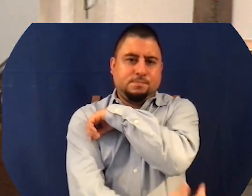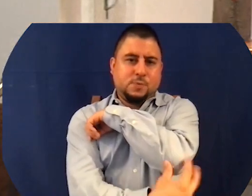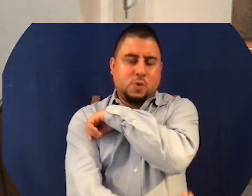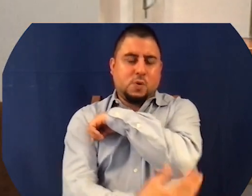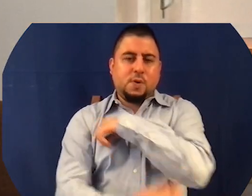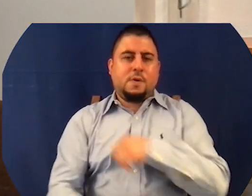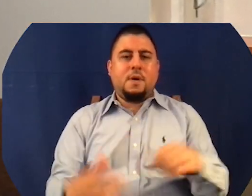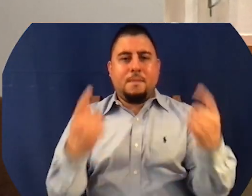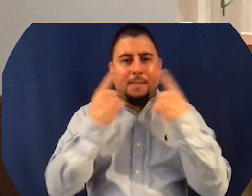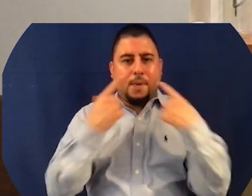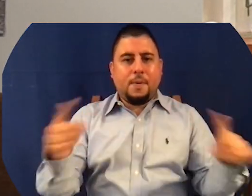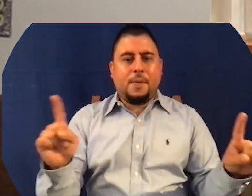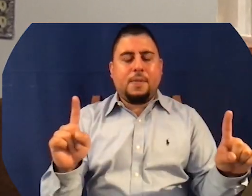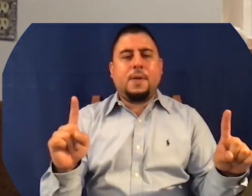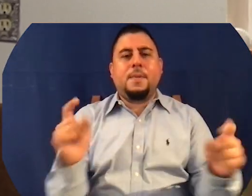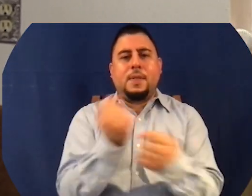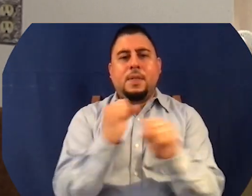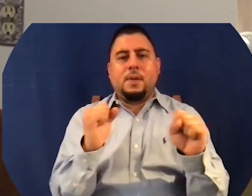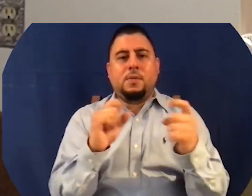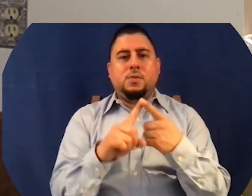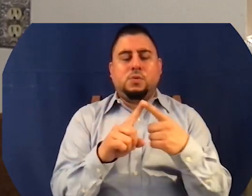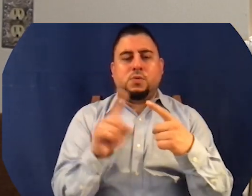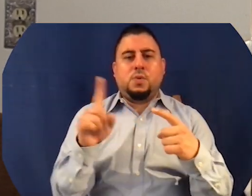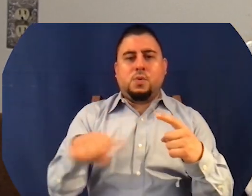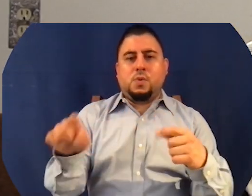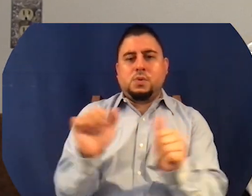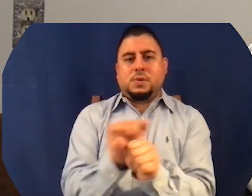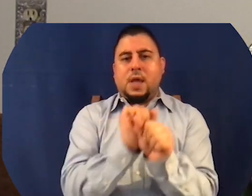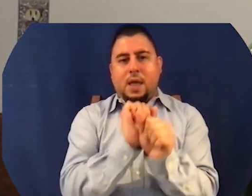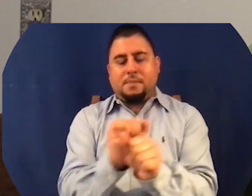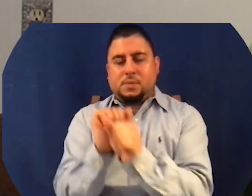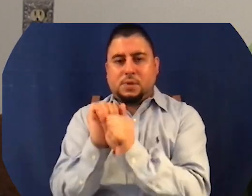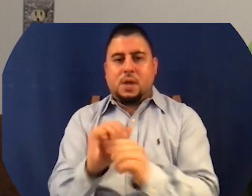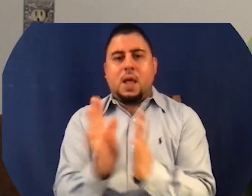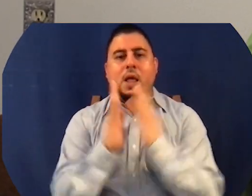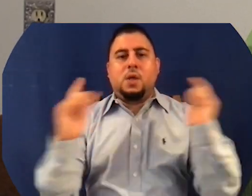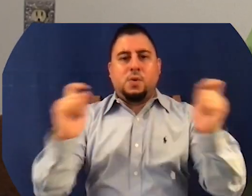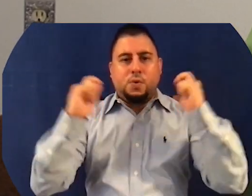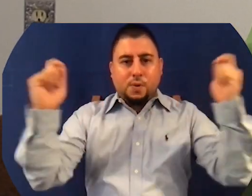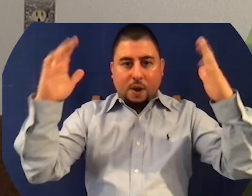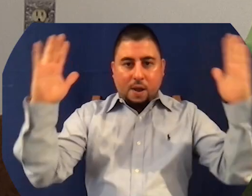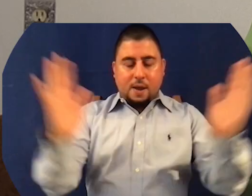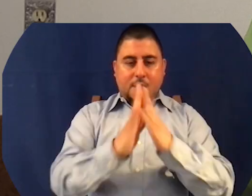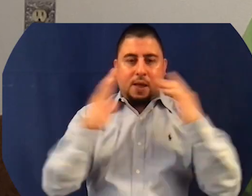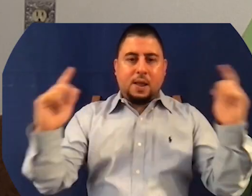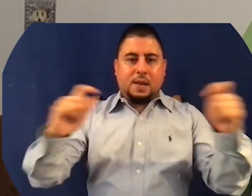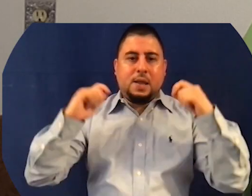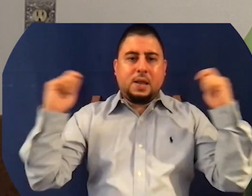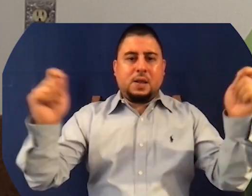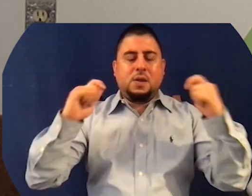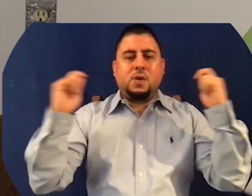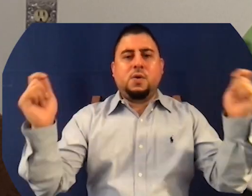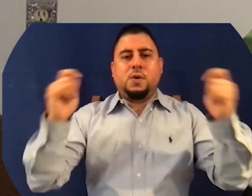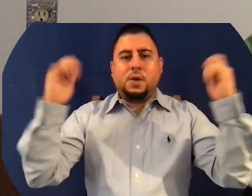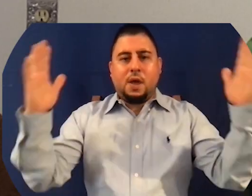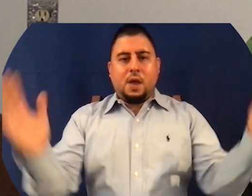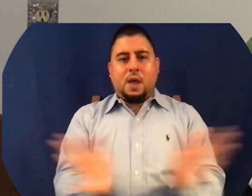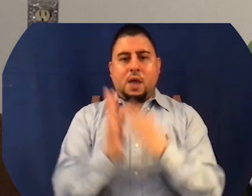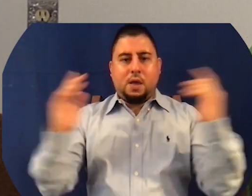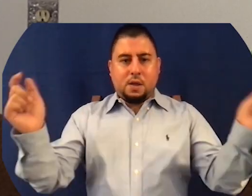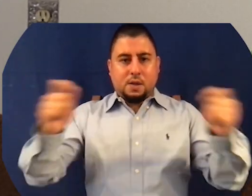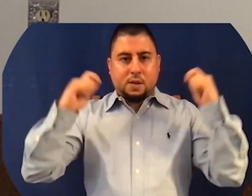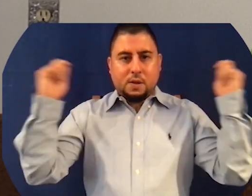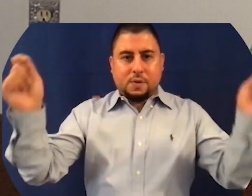to proclaim liberty to captives. Alleluia,